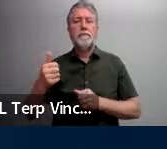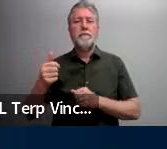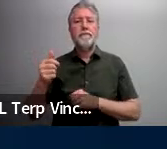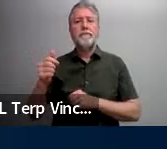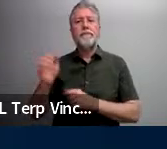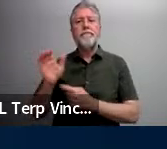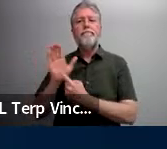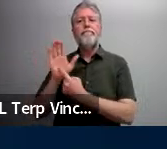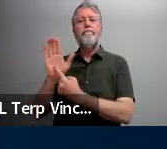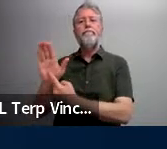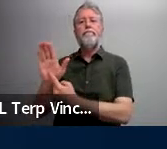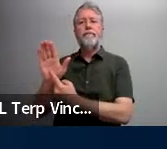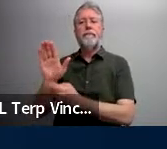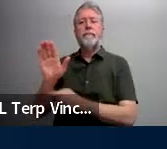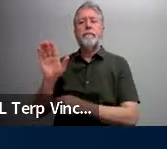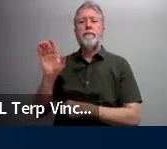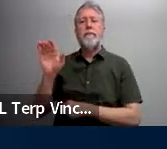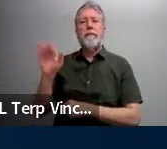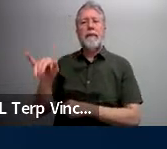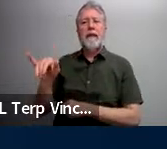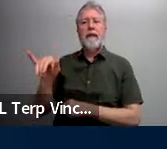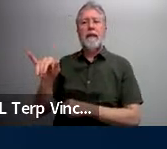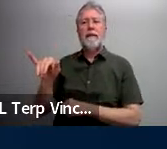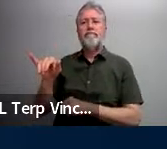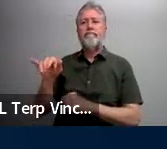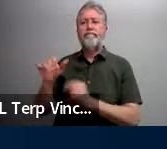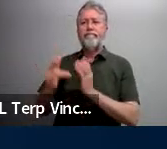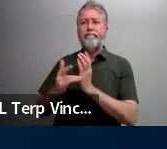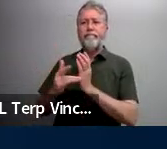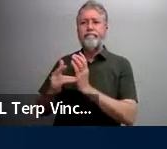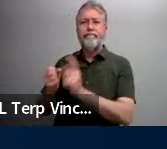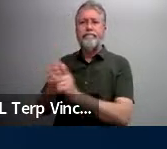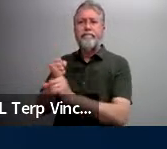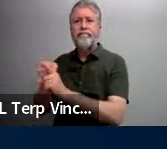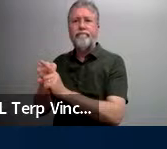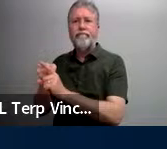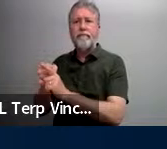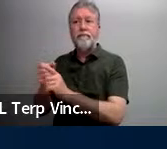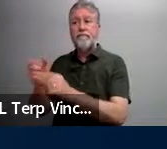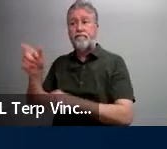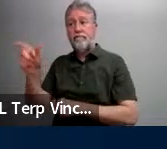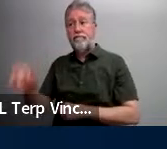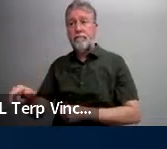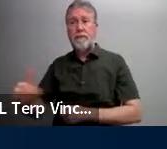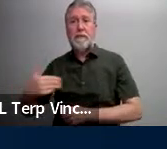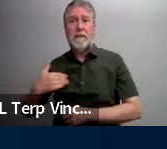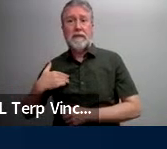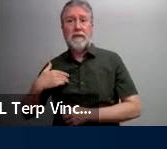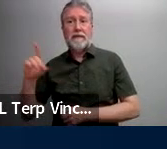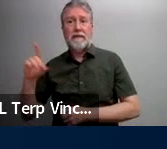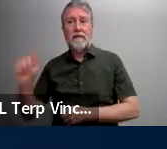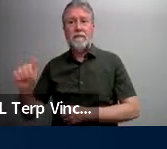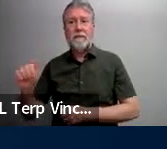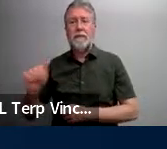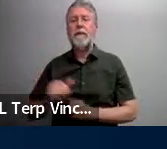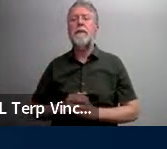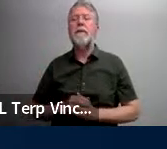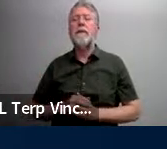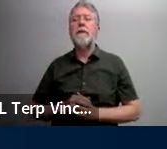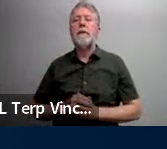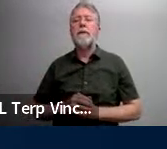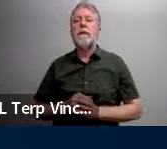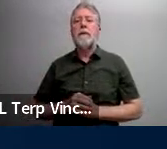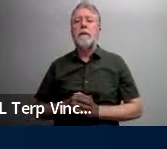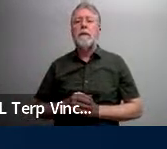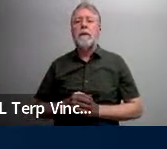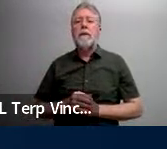venture into around how technology impacts disabled people. And it has to